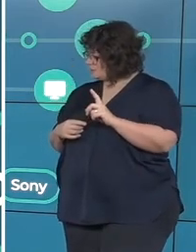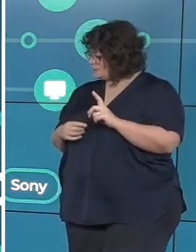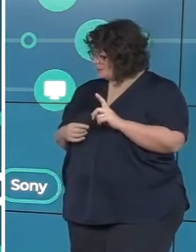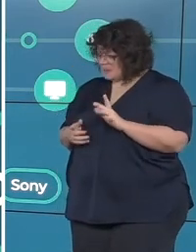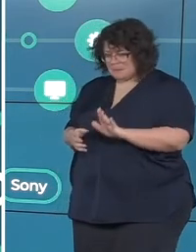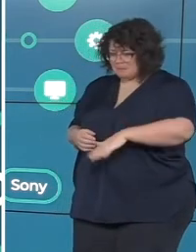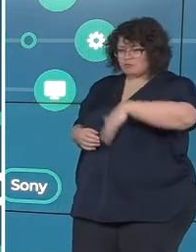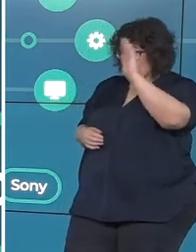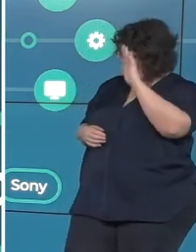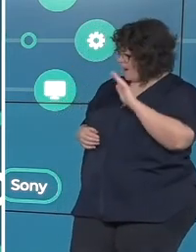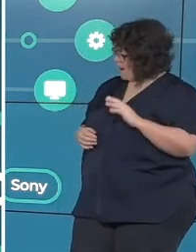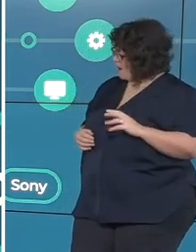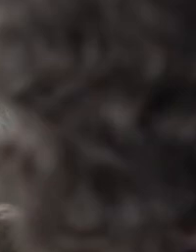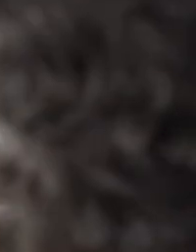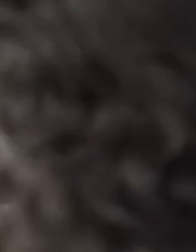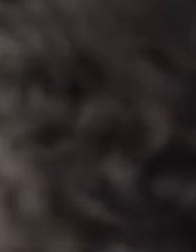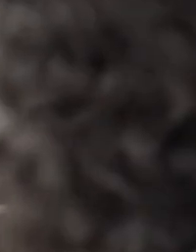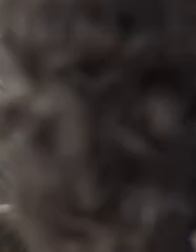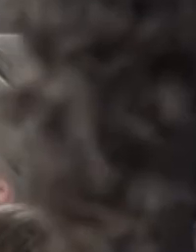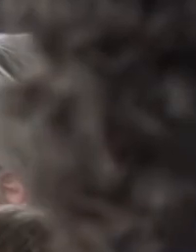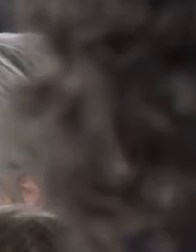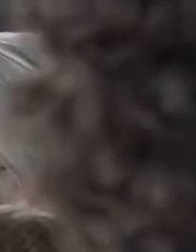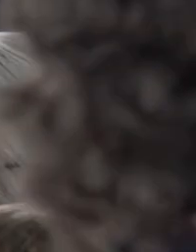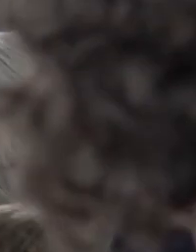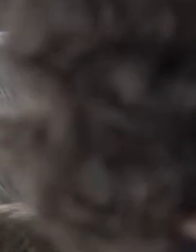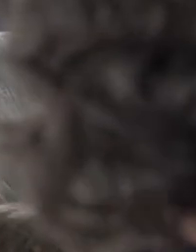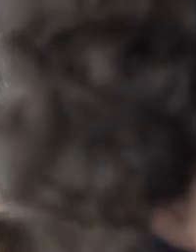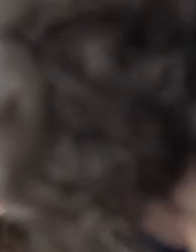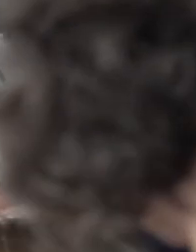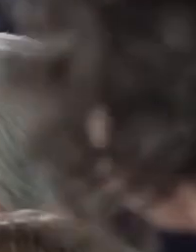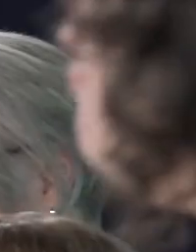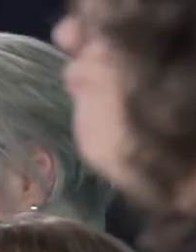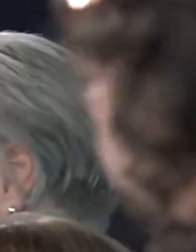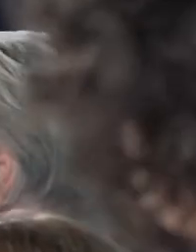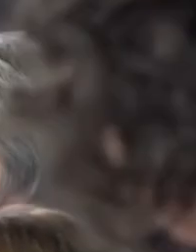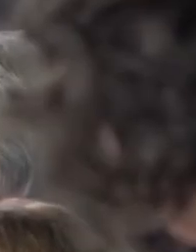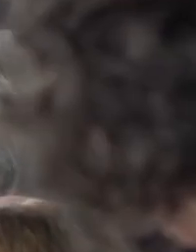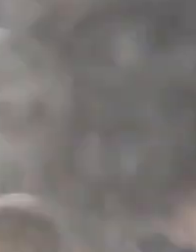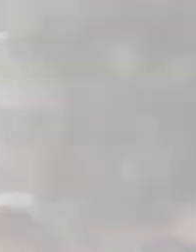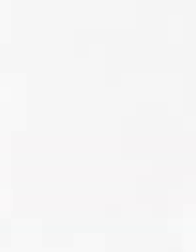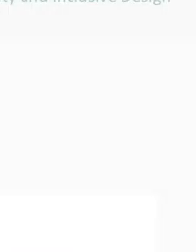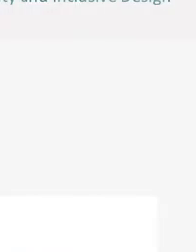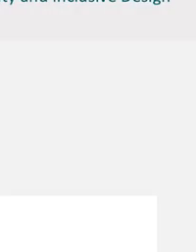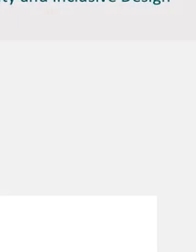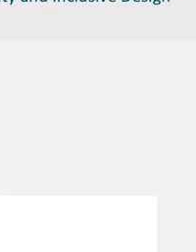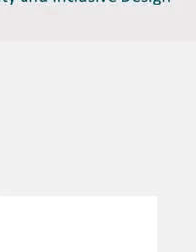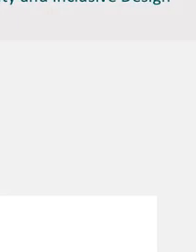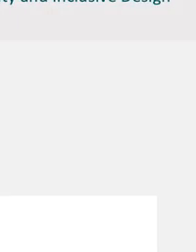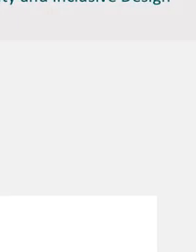calling. Excellent. This has been enlightening. Let's thank our panel. Thank you so much. This was great. Excellent.